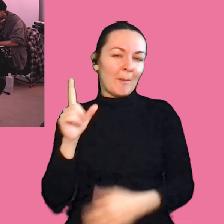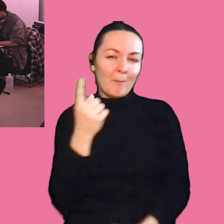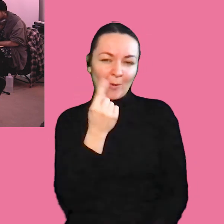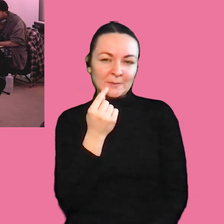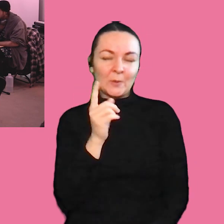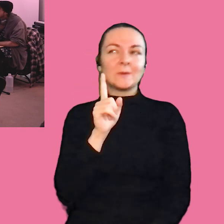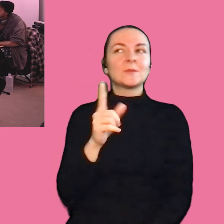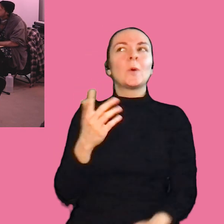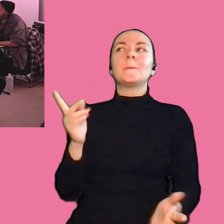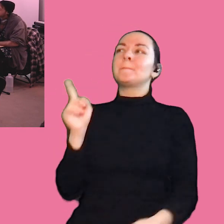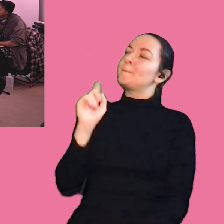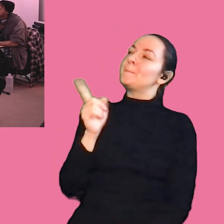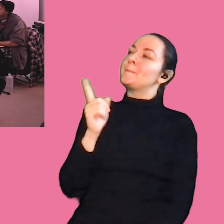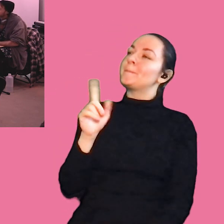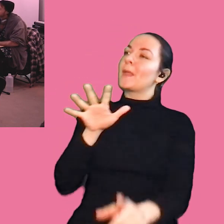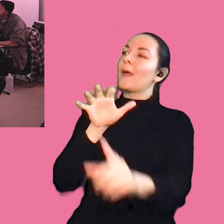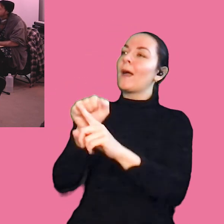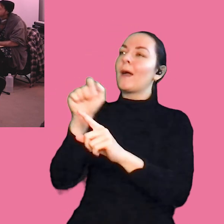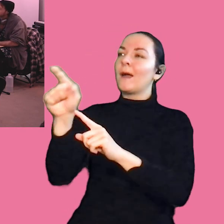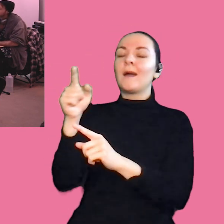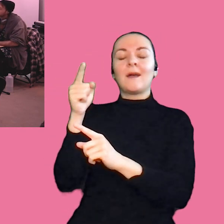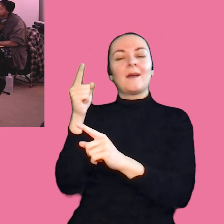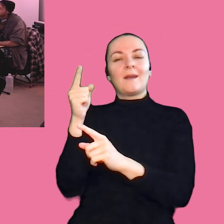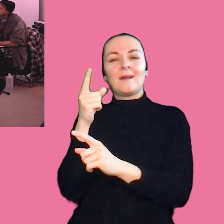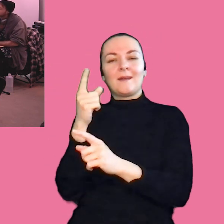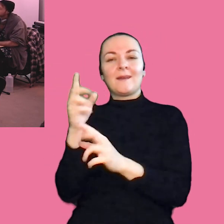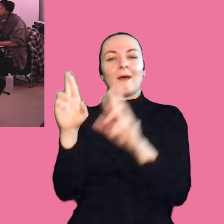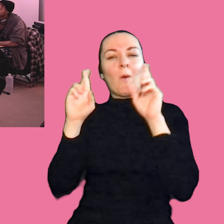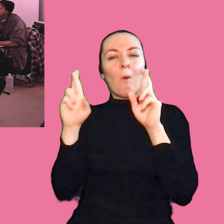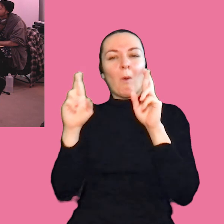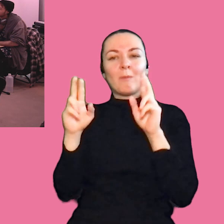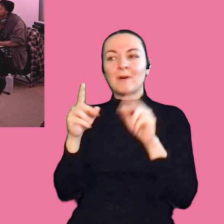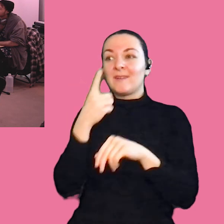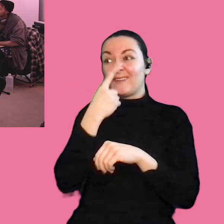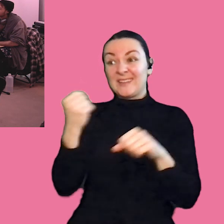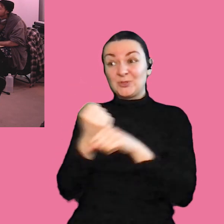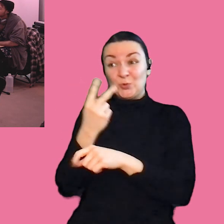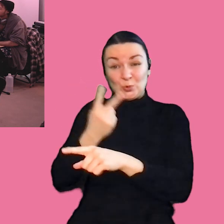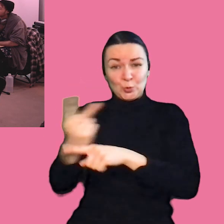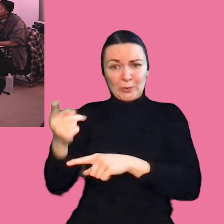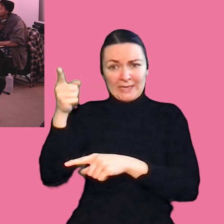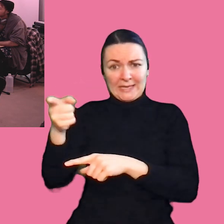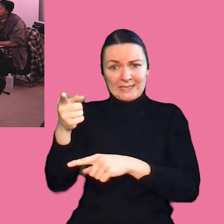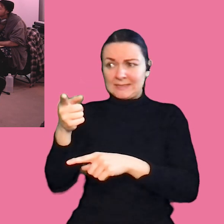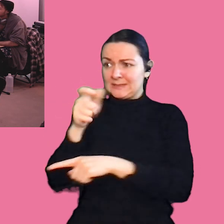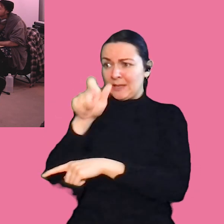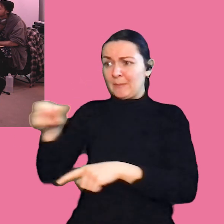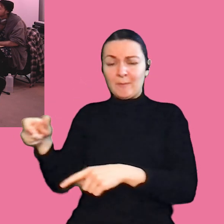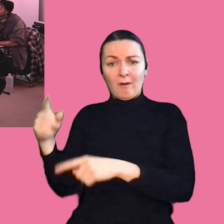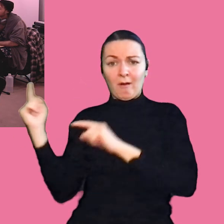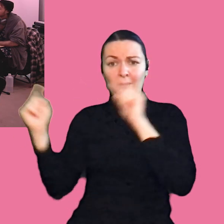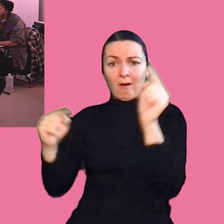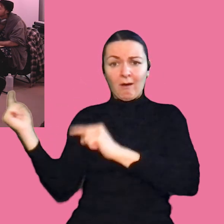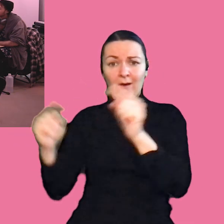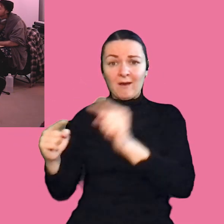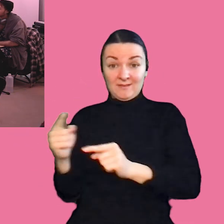real hope that this moment of Glasgow in the spotlight is actually going to say, well, if we can do this for 2 weeks for the people that are coming here, we